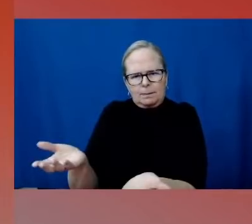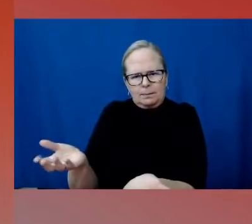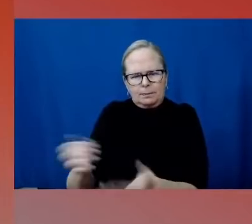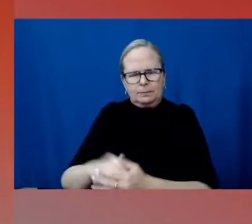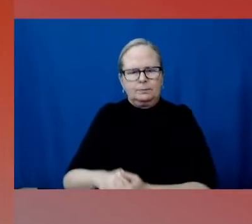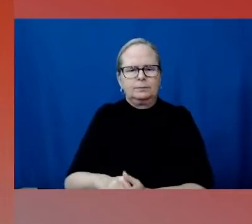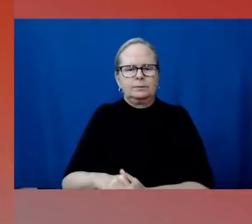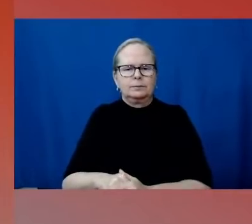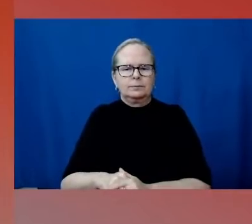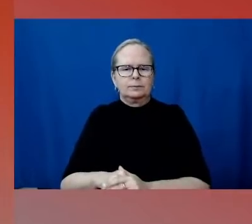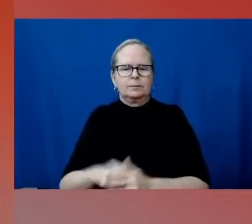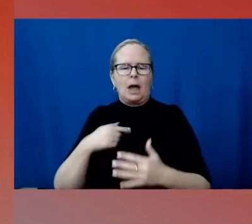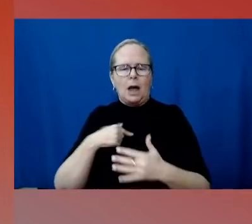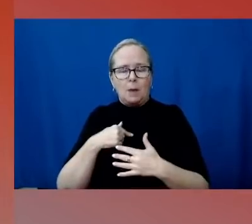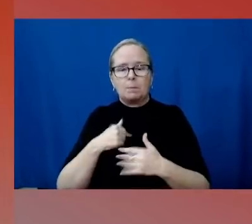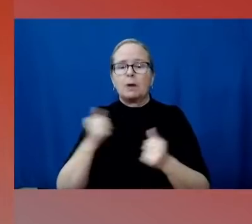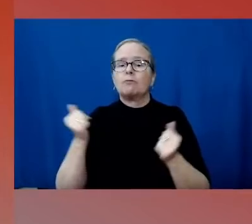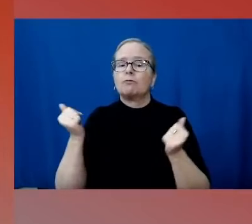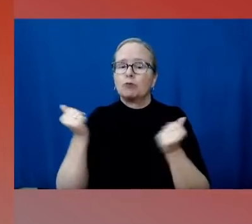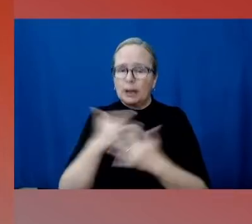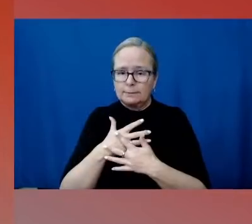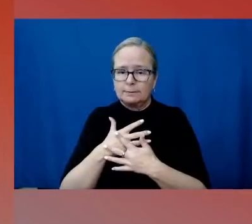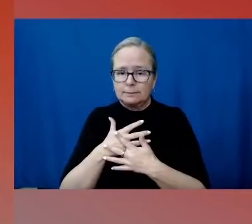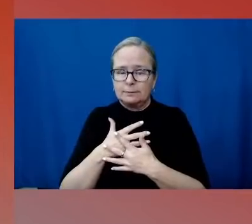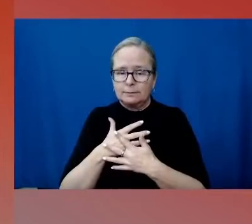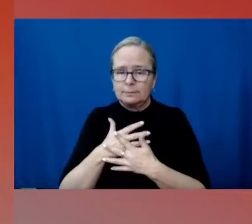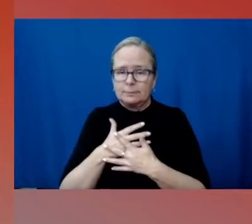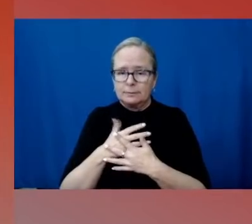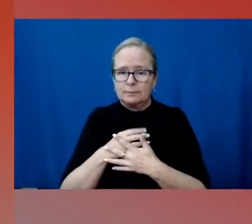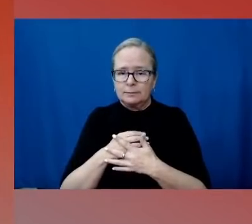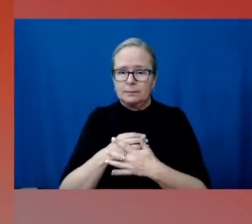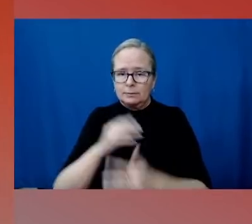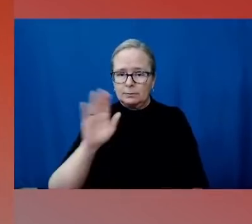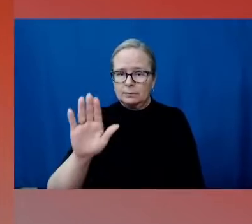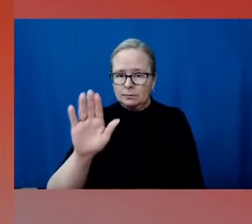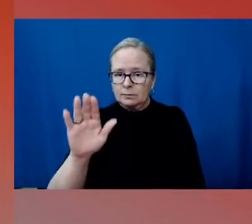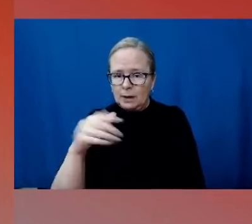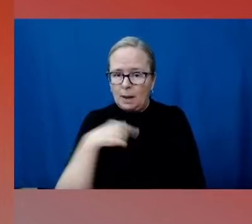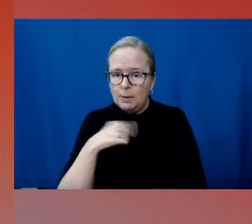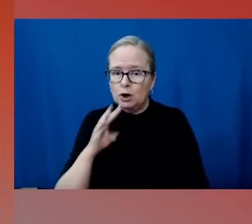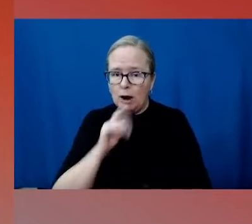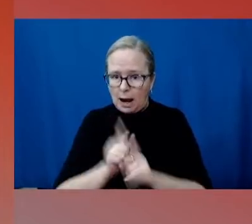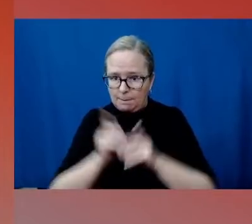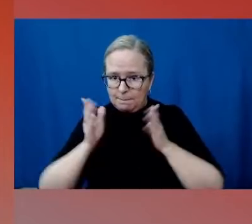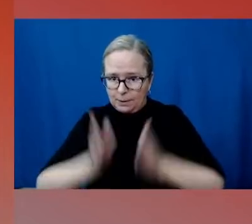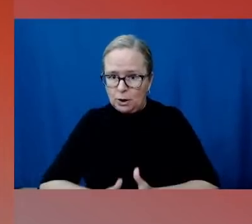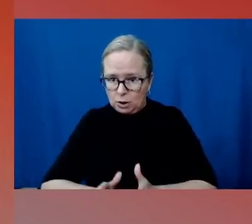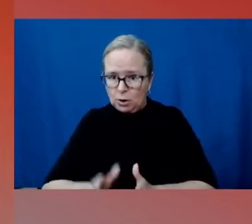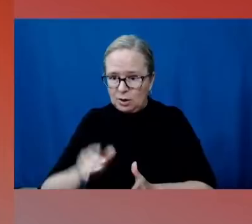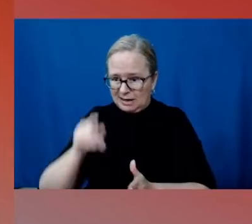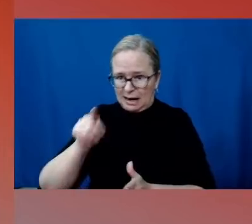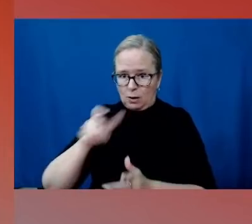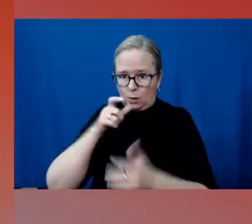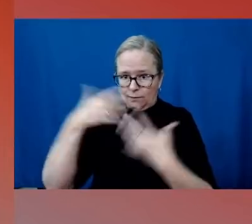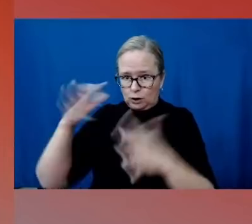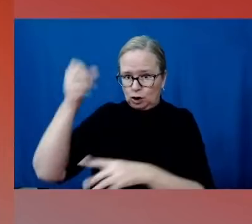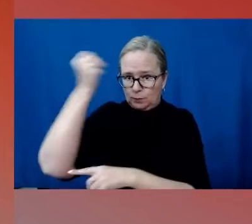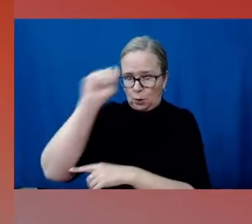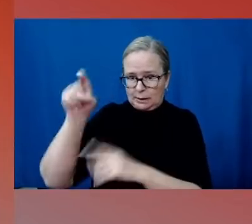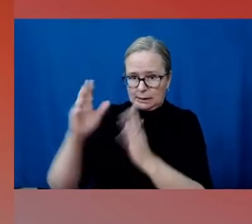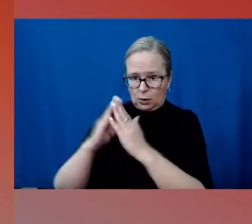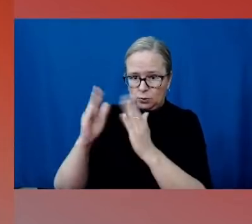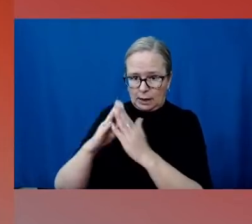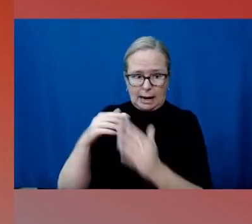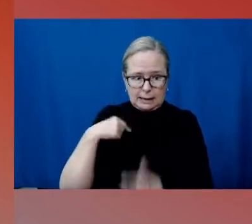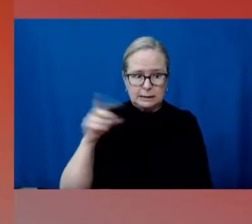I fear that it could be co-opted. And I speak this as somebody who has protested